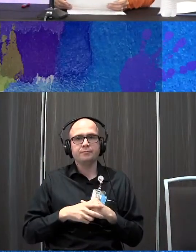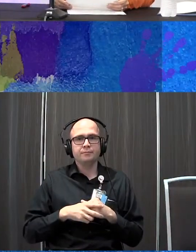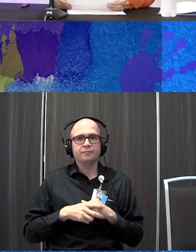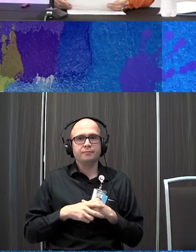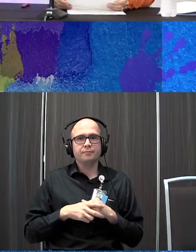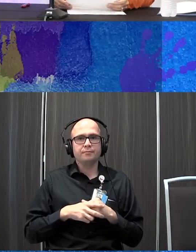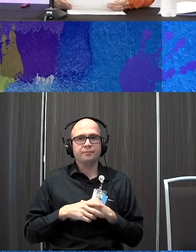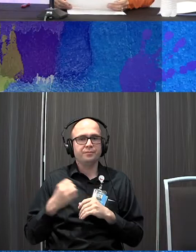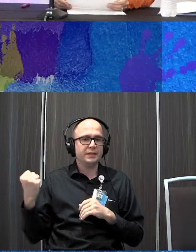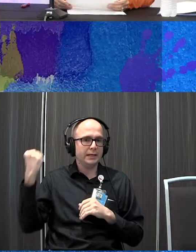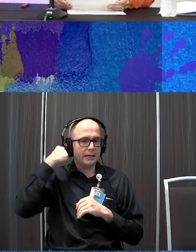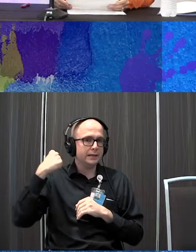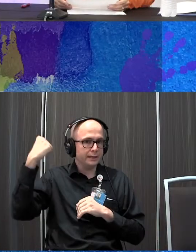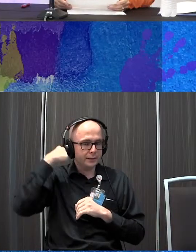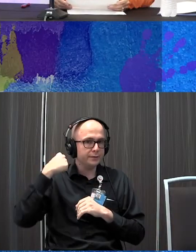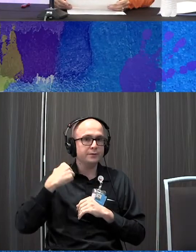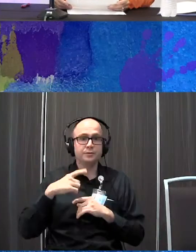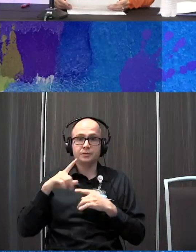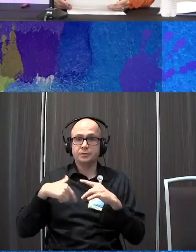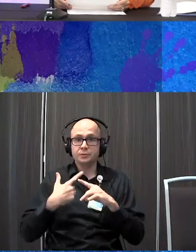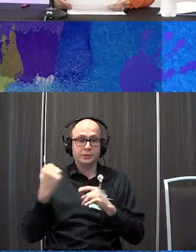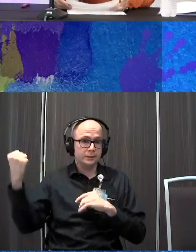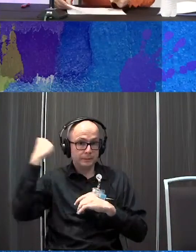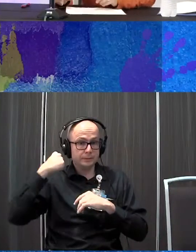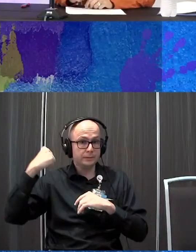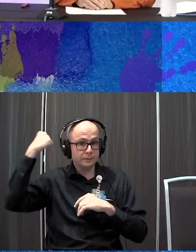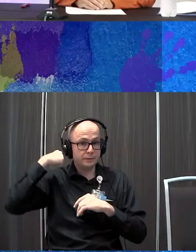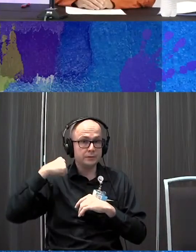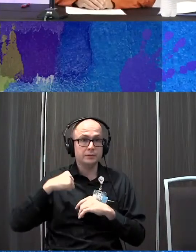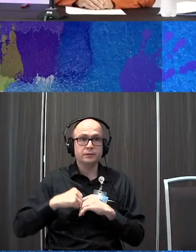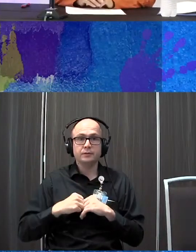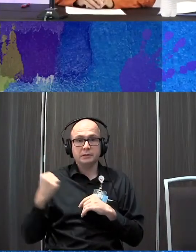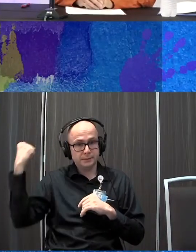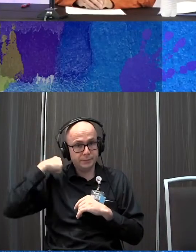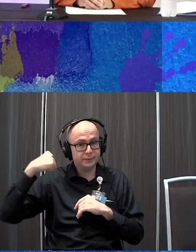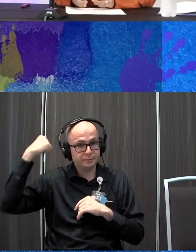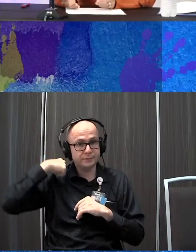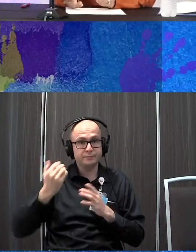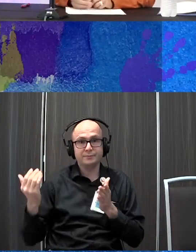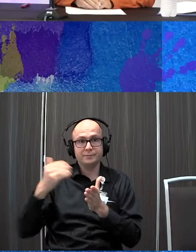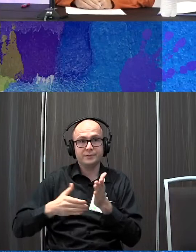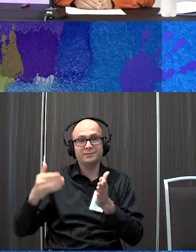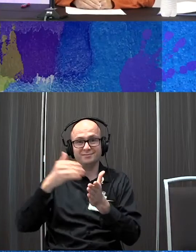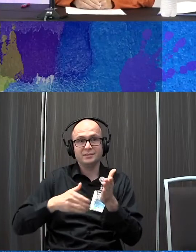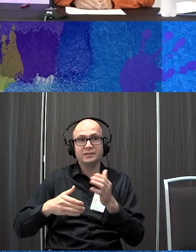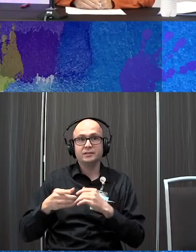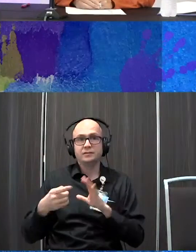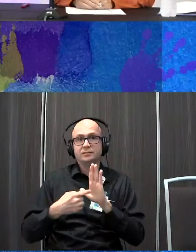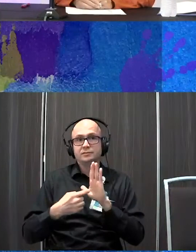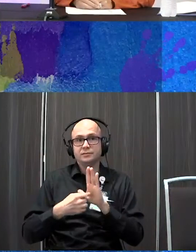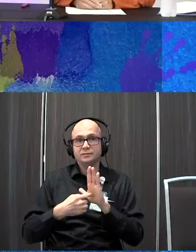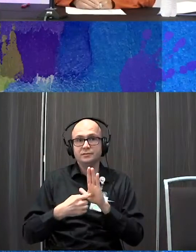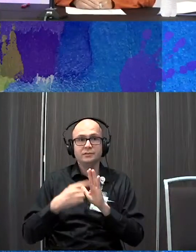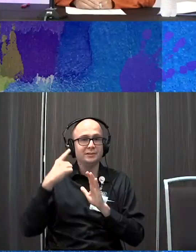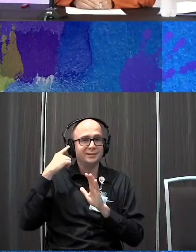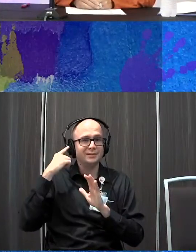his ear. We have learned that when he's hitting his ear repetitively, that's a sign that he is either has an